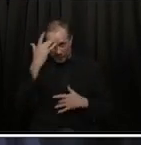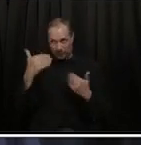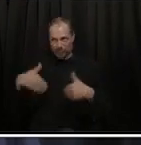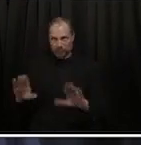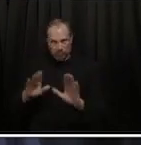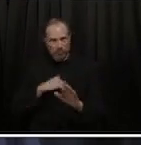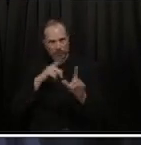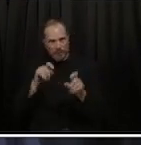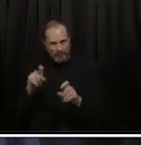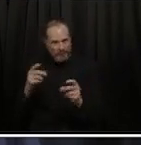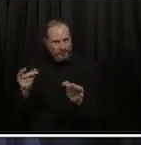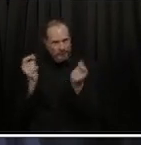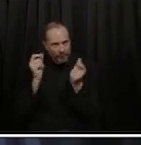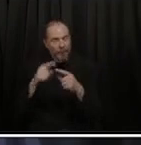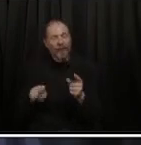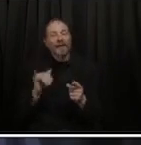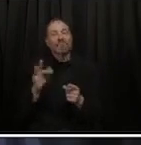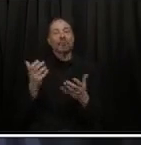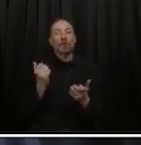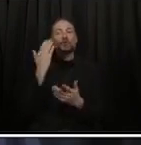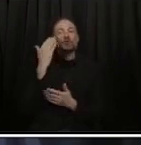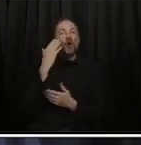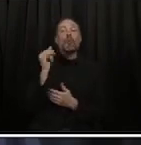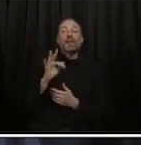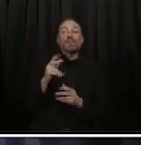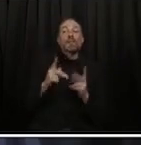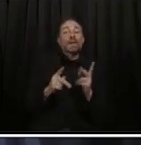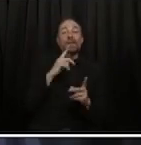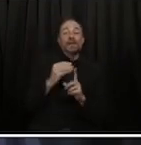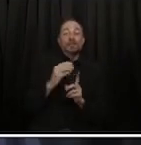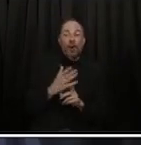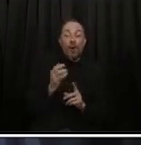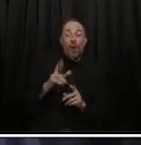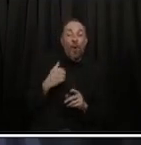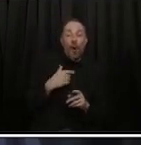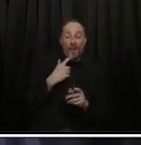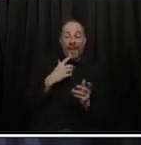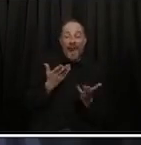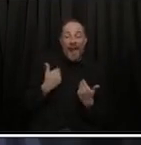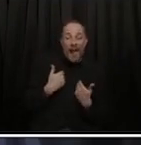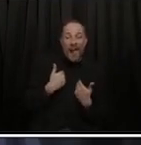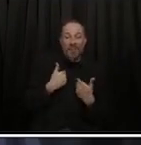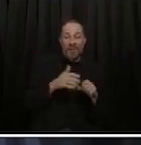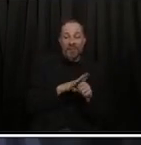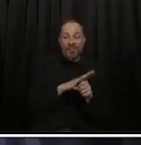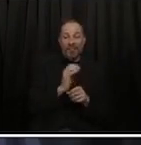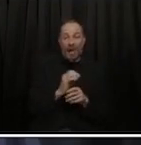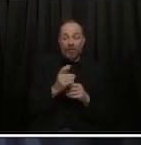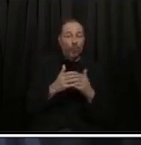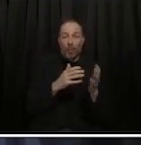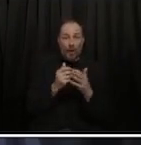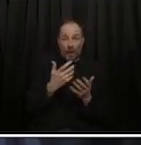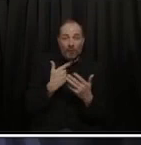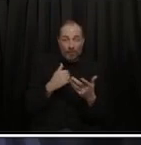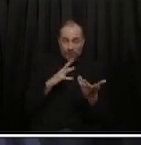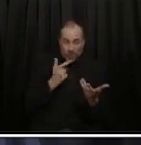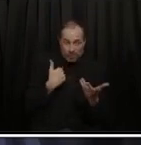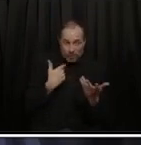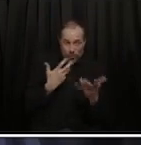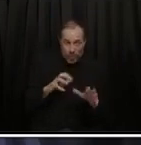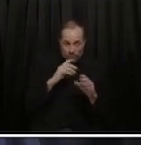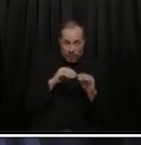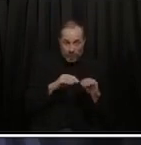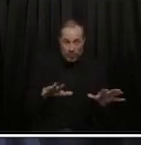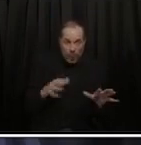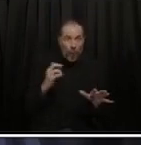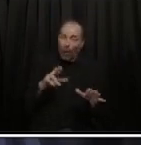if you want that peace of mind, you can certainly order these tests and use them before large gatherings or weekly if you're in a high exposure environment. But